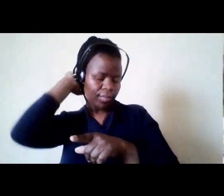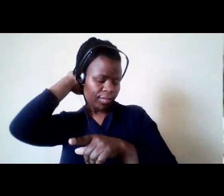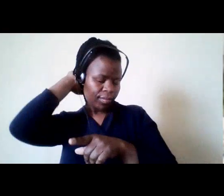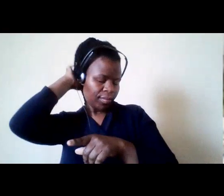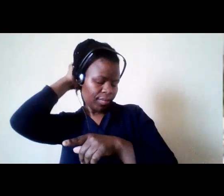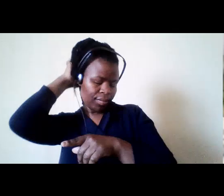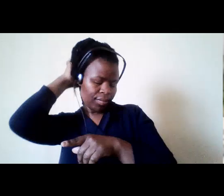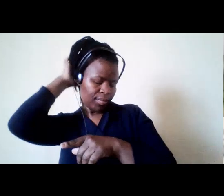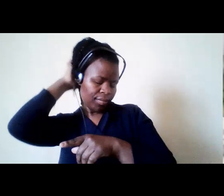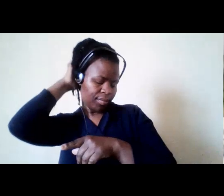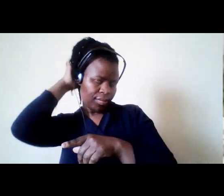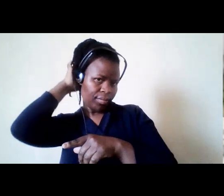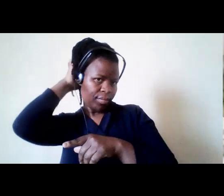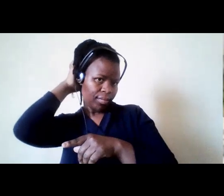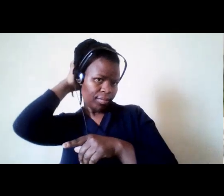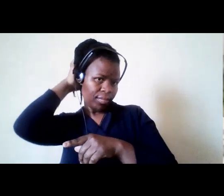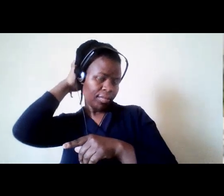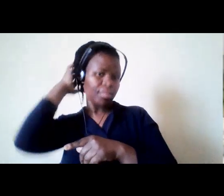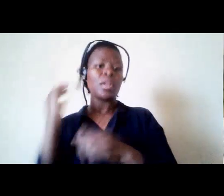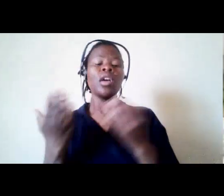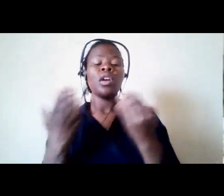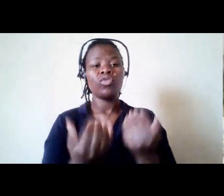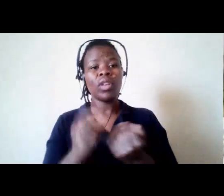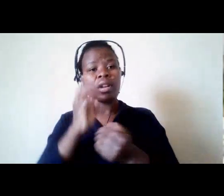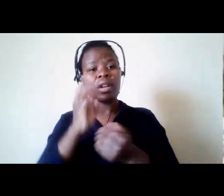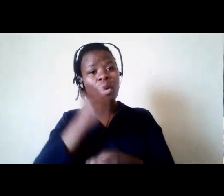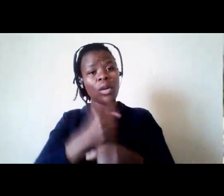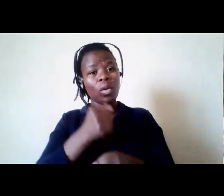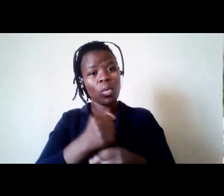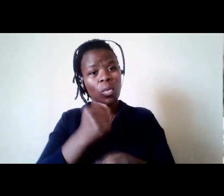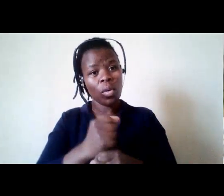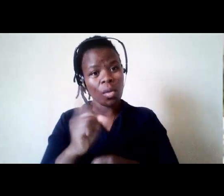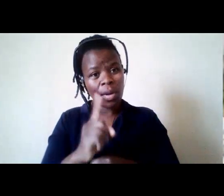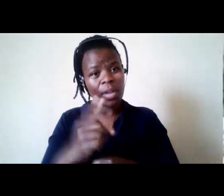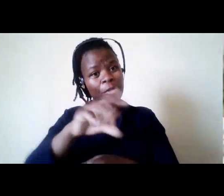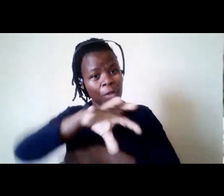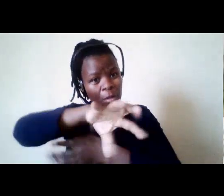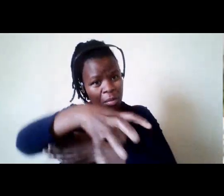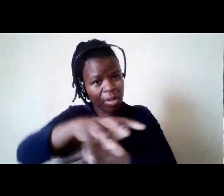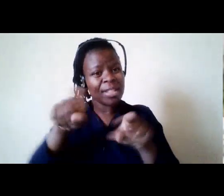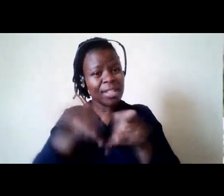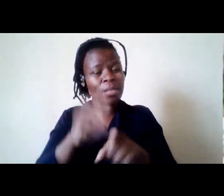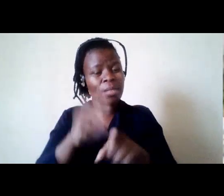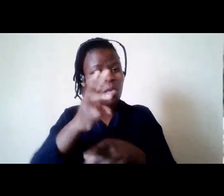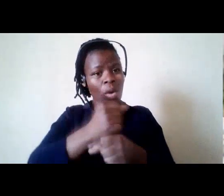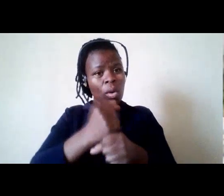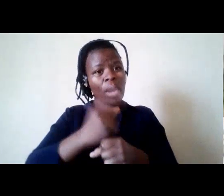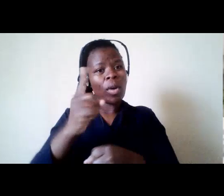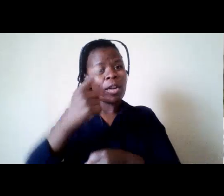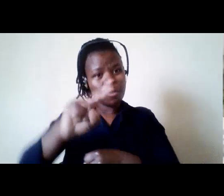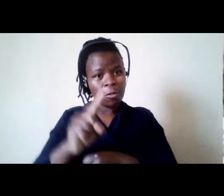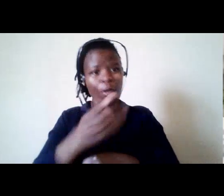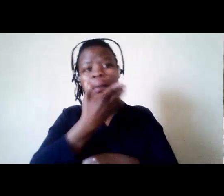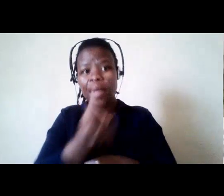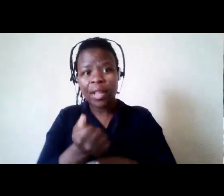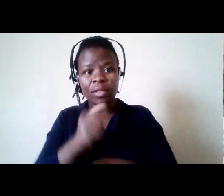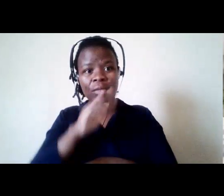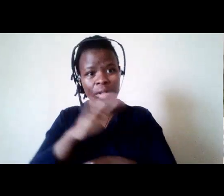what would work best for the province, and then what would work best for the children. Chantal, I don't know if you want to add